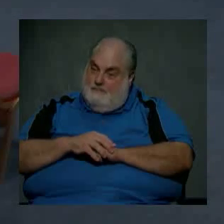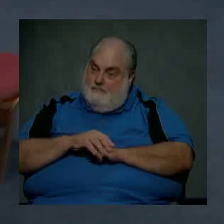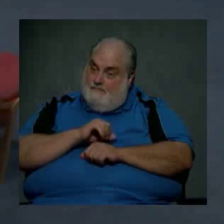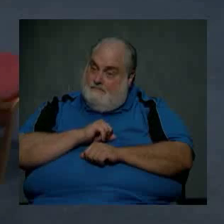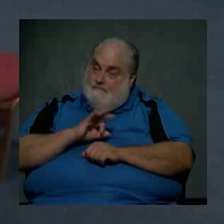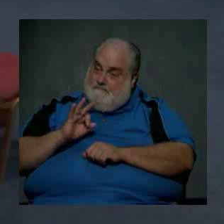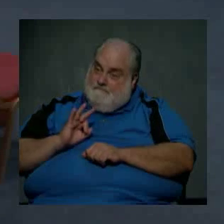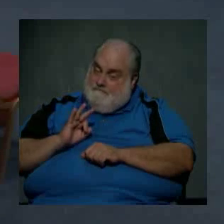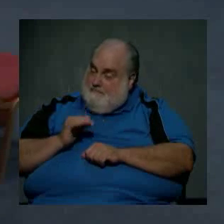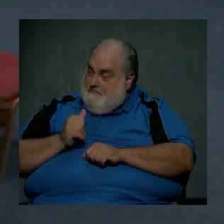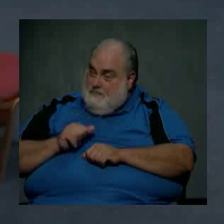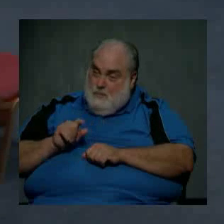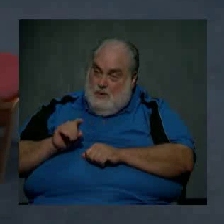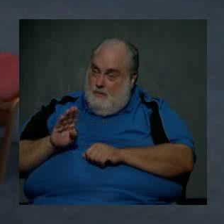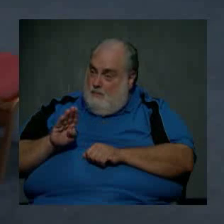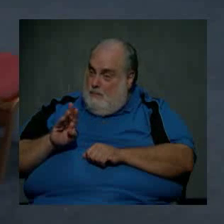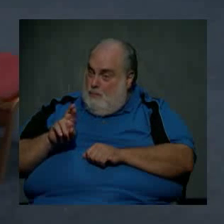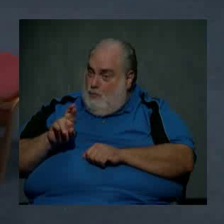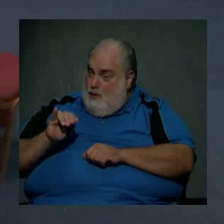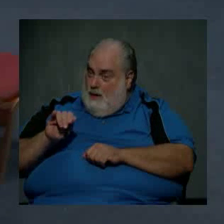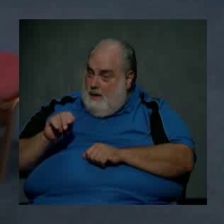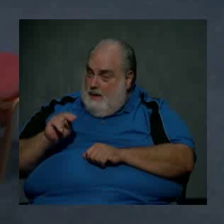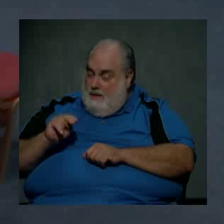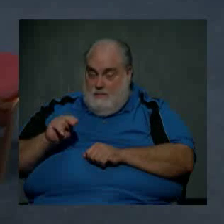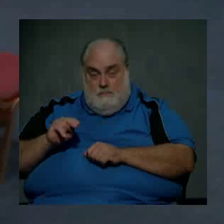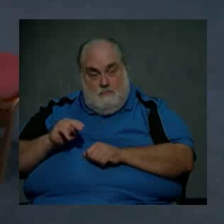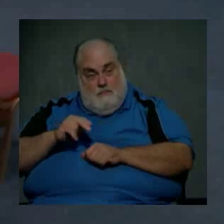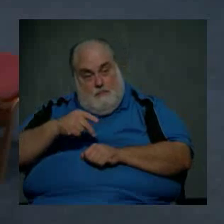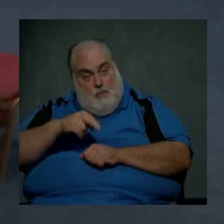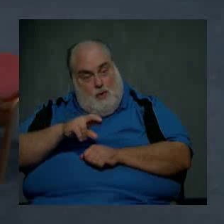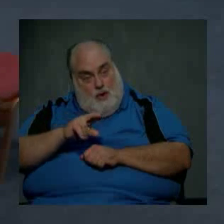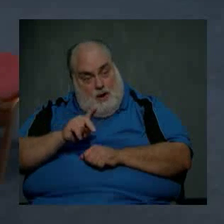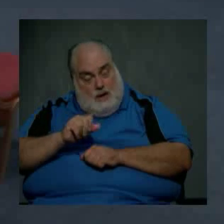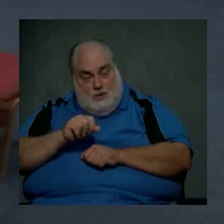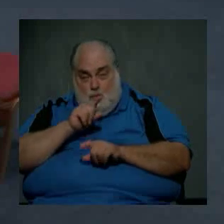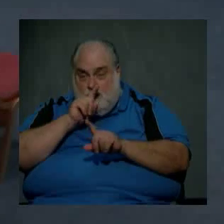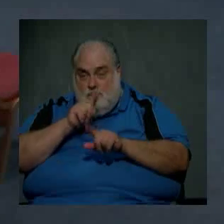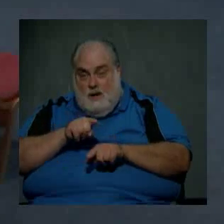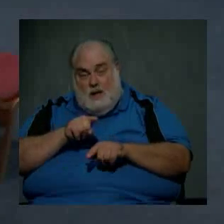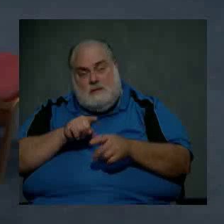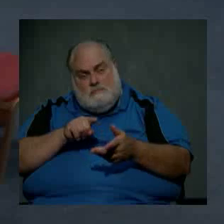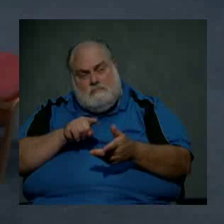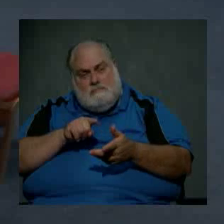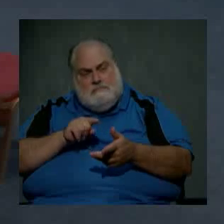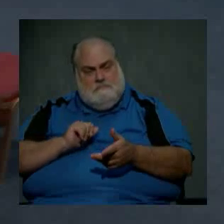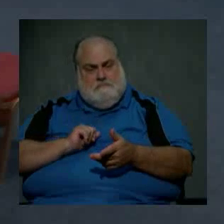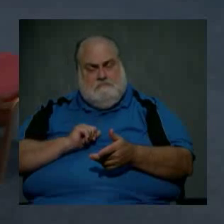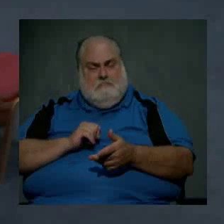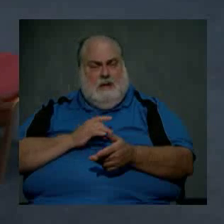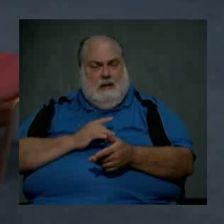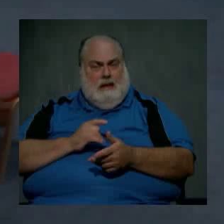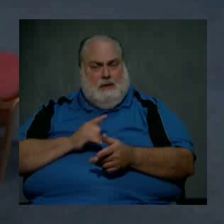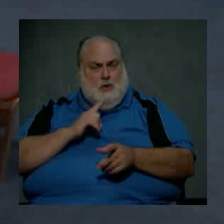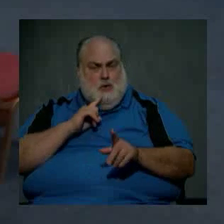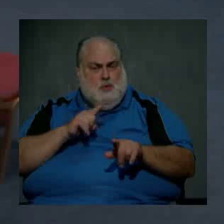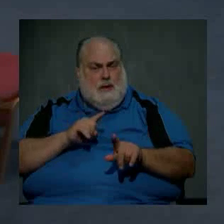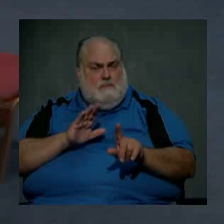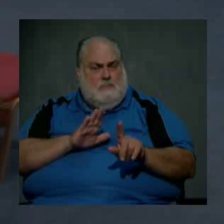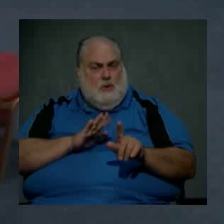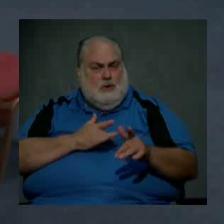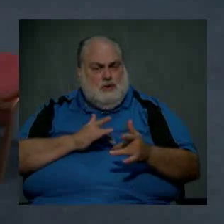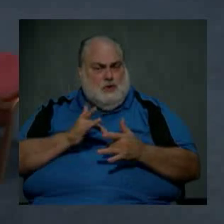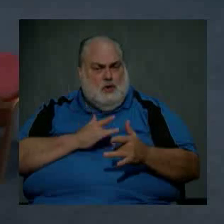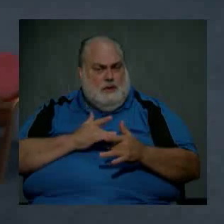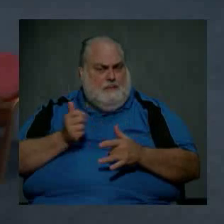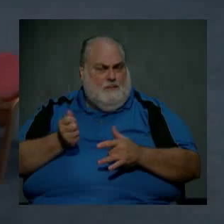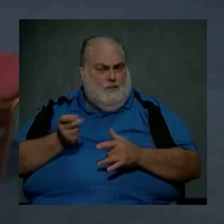Staff, anyone, Brian or anyone from Parks want to get up and speak, I would like to address her concerns and maybe some